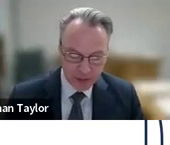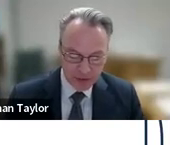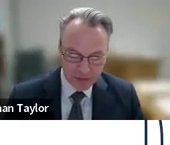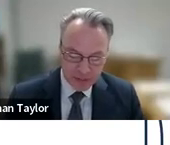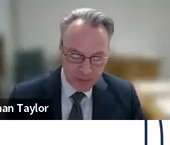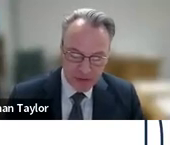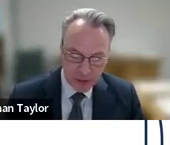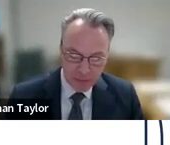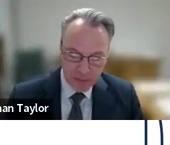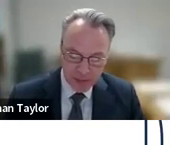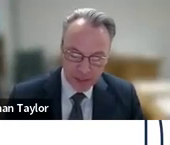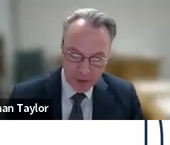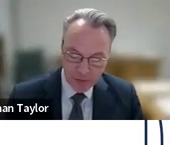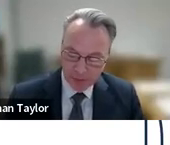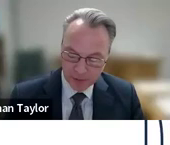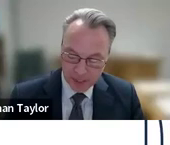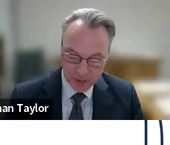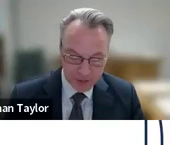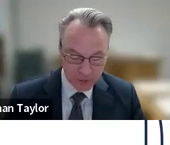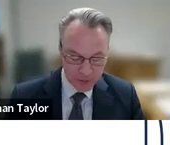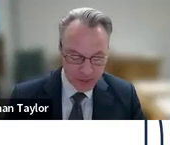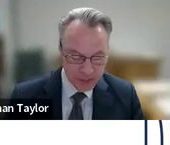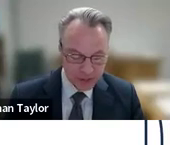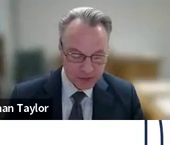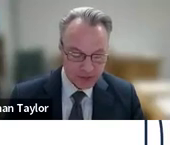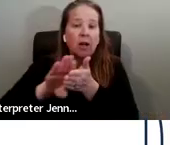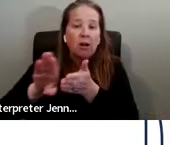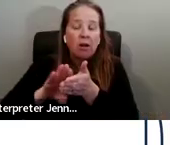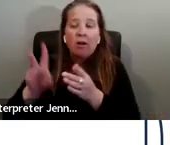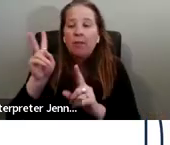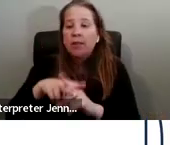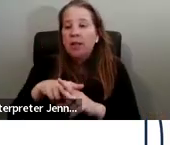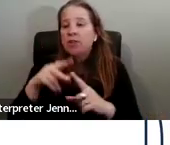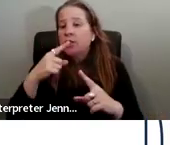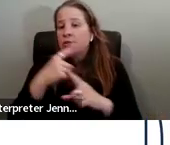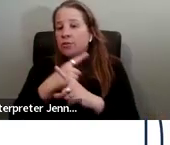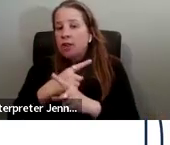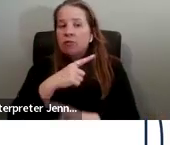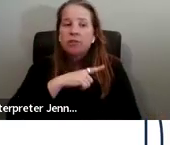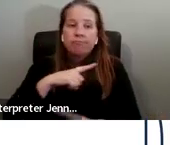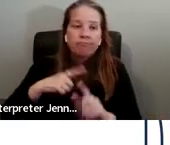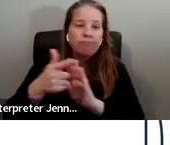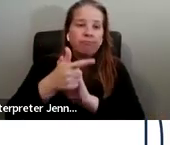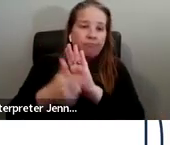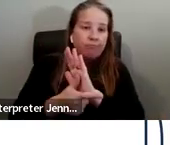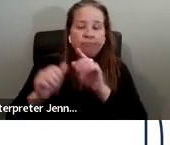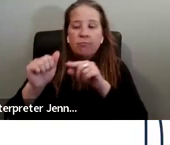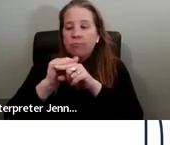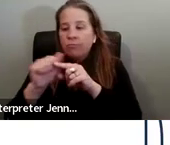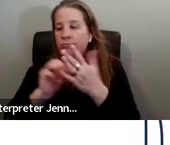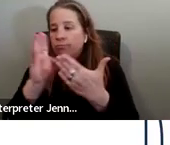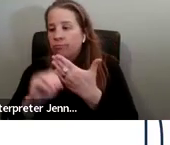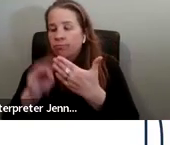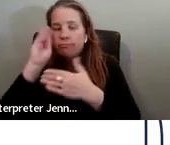Programs Policy Office, developing Medicaid waiver applications, regulations, legislative analyses, and training curriculum that impacted